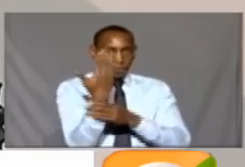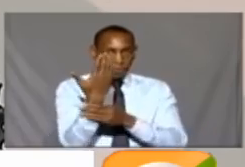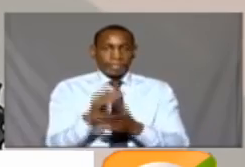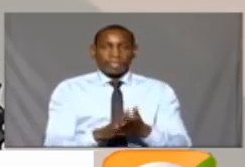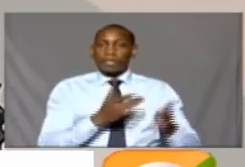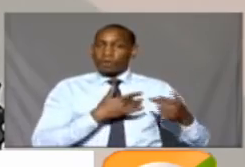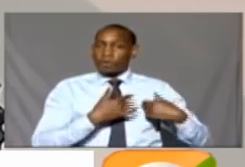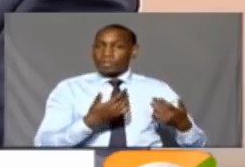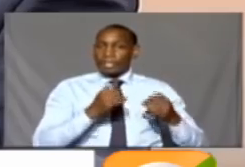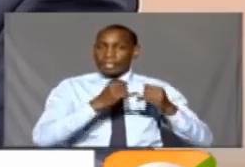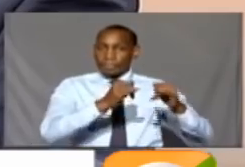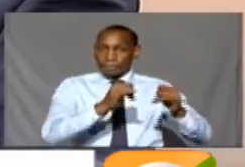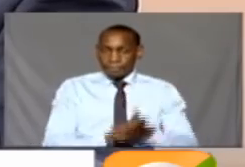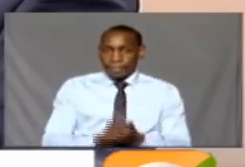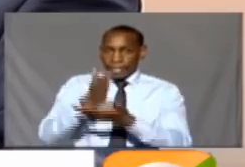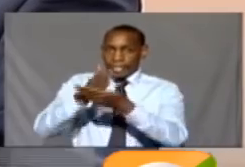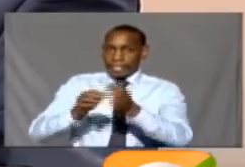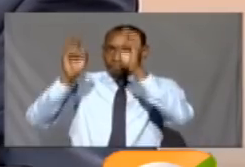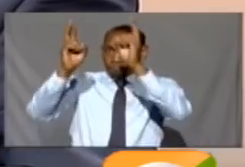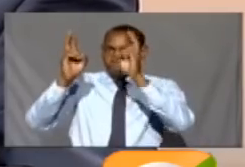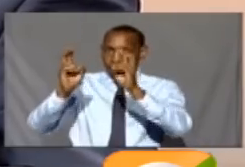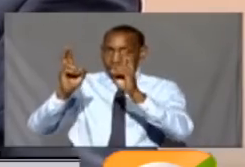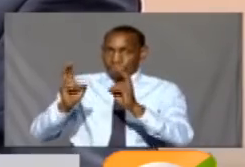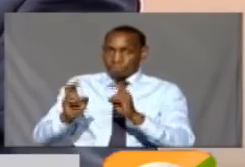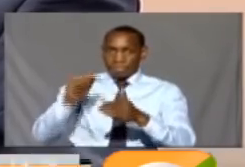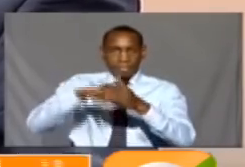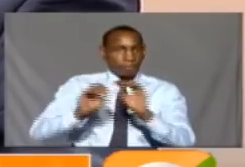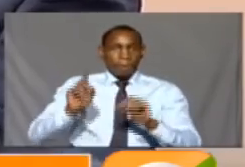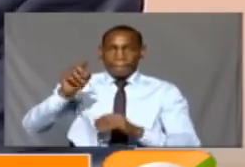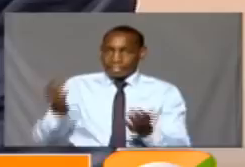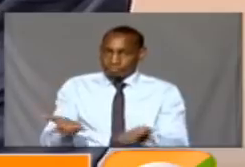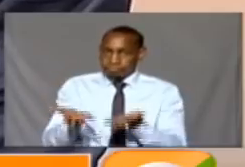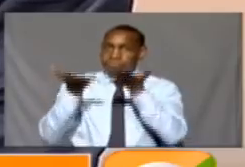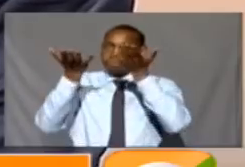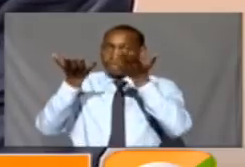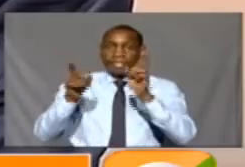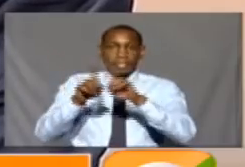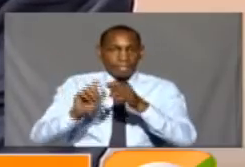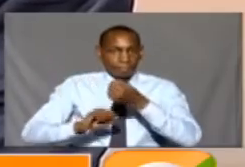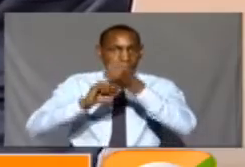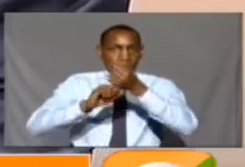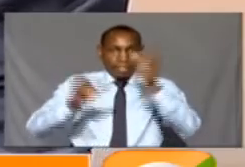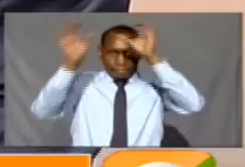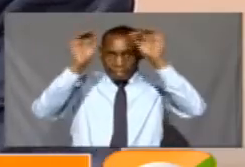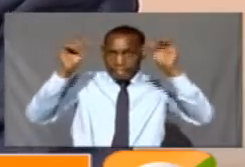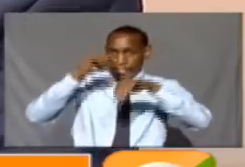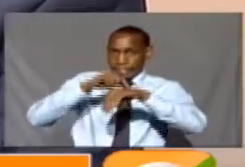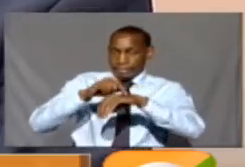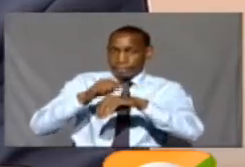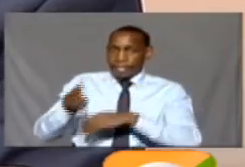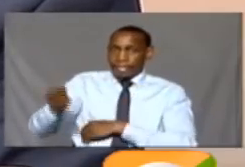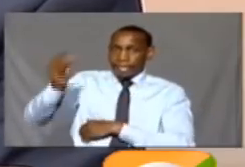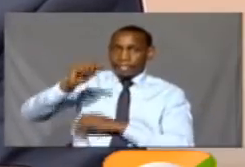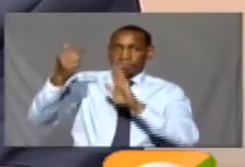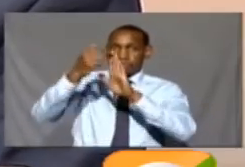it? Some of the contents are a bit shallow and need to be improved. And that's why I supported the president when he added on a